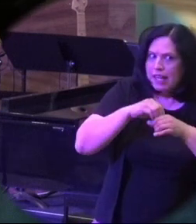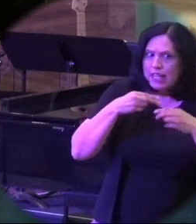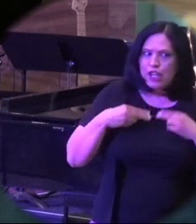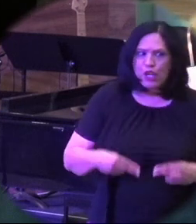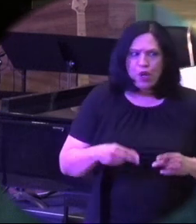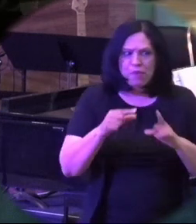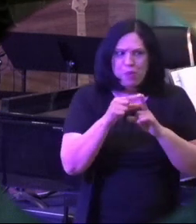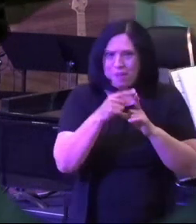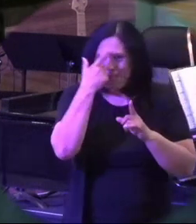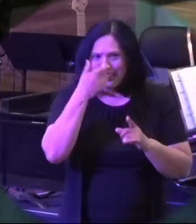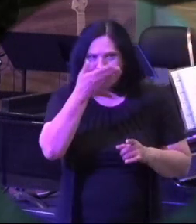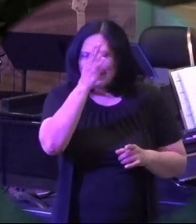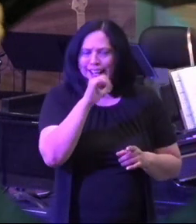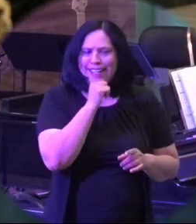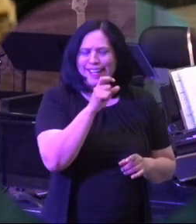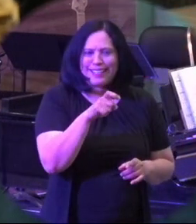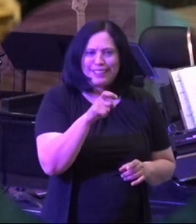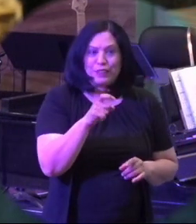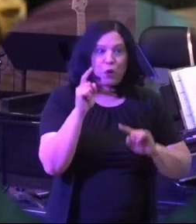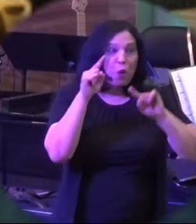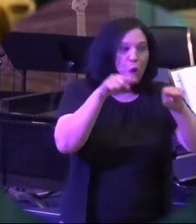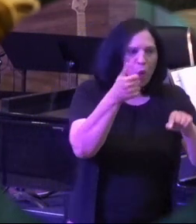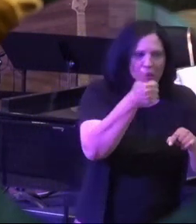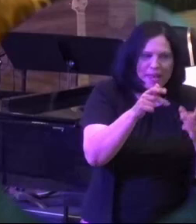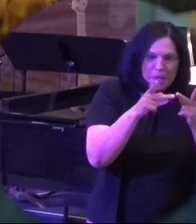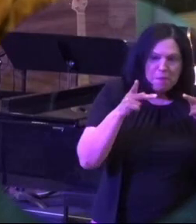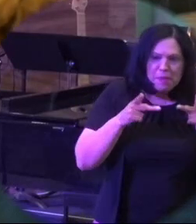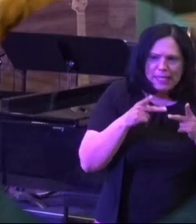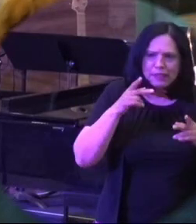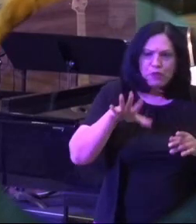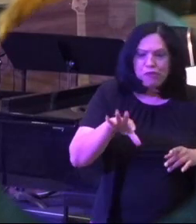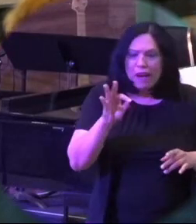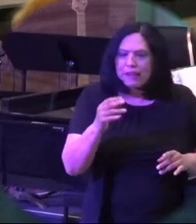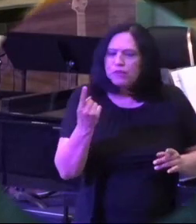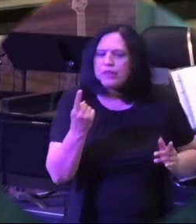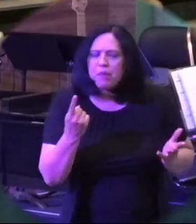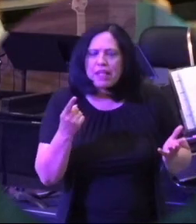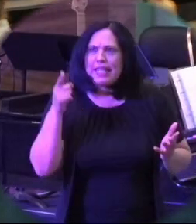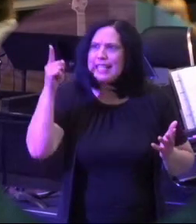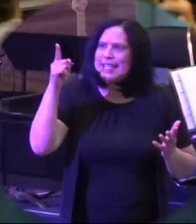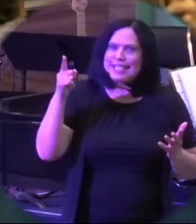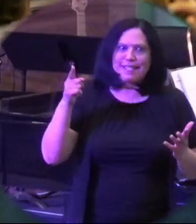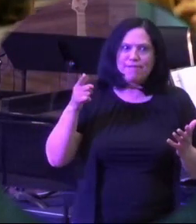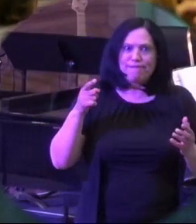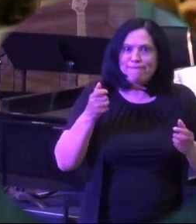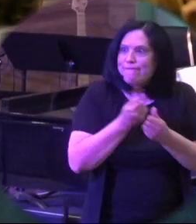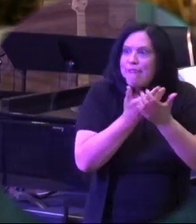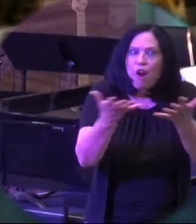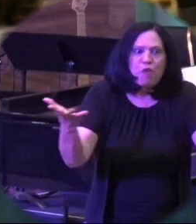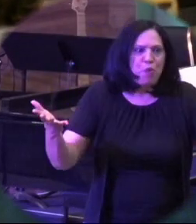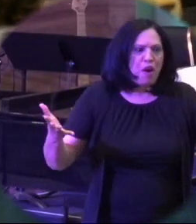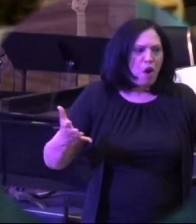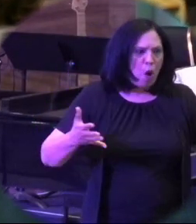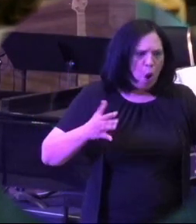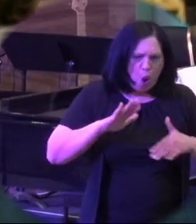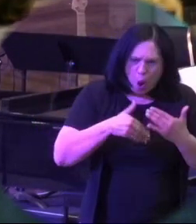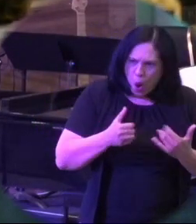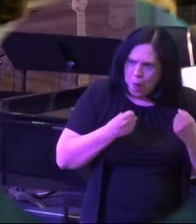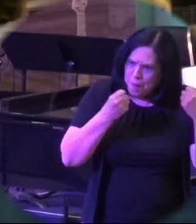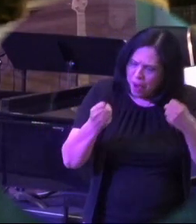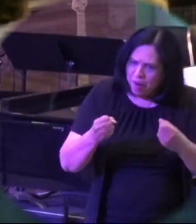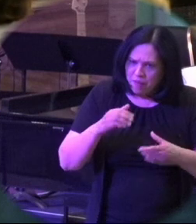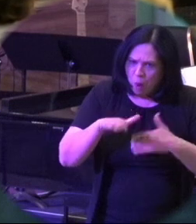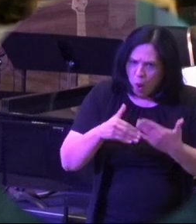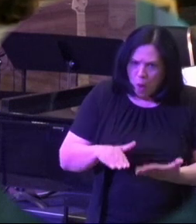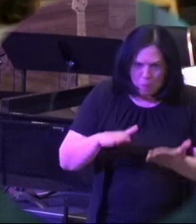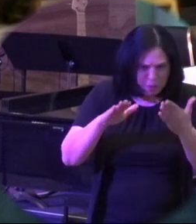to go anywhere to find something out. He's all-powerful, all-knowing, and present everywhere. So when it says that the Lord came down